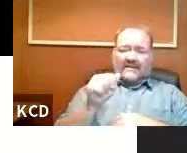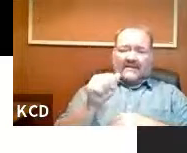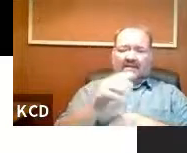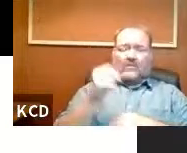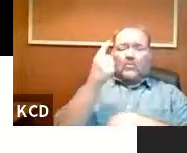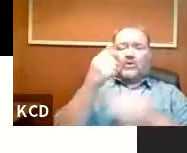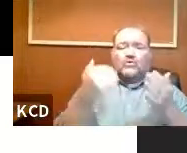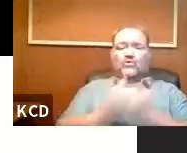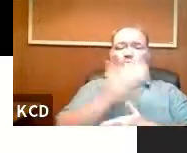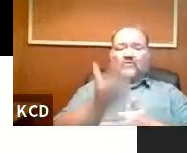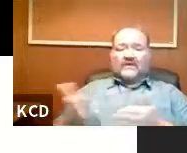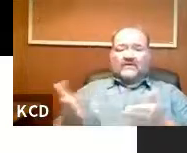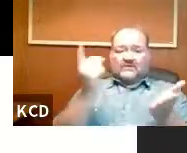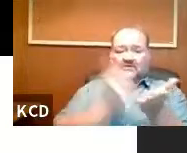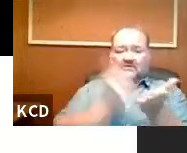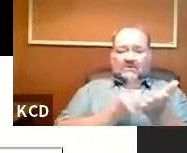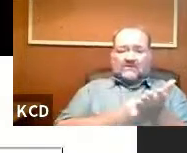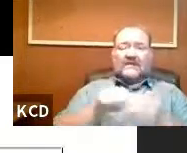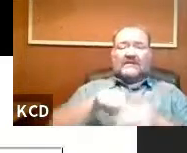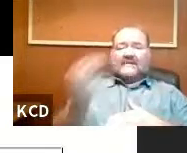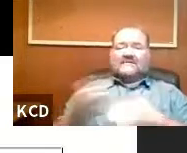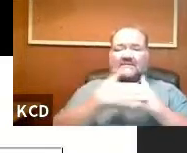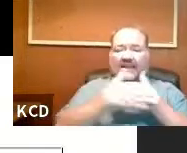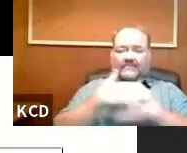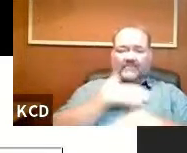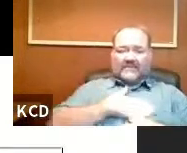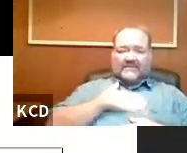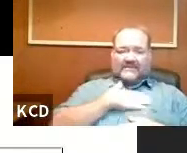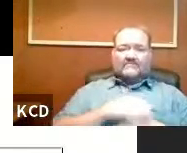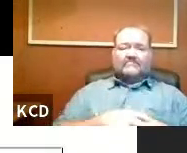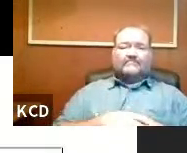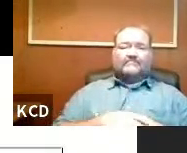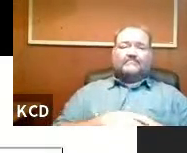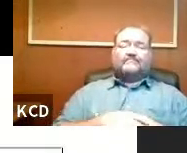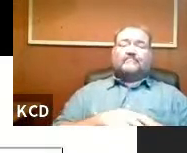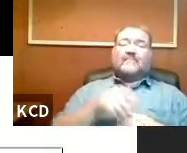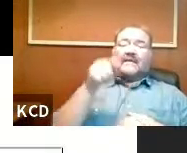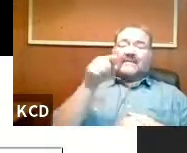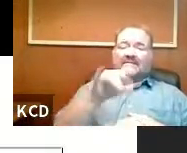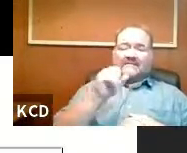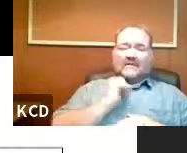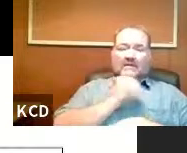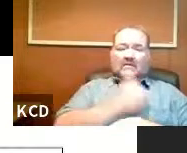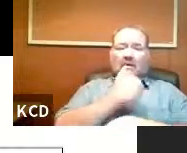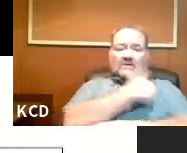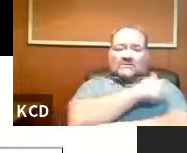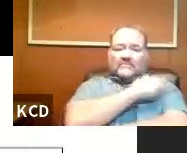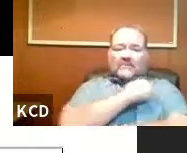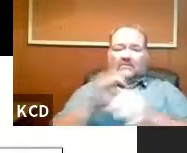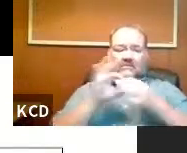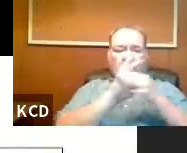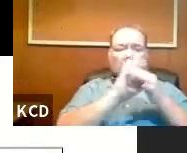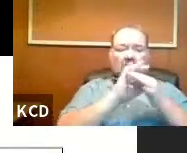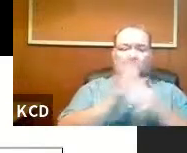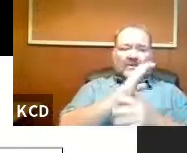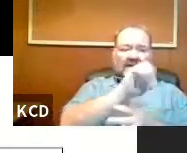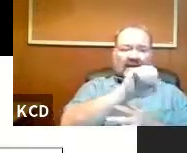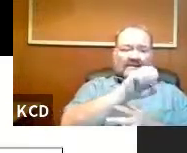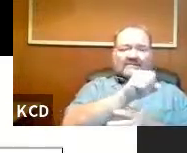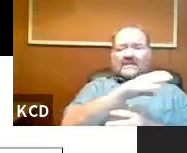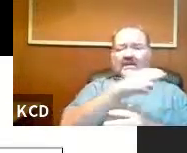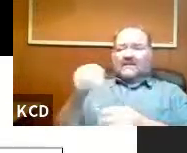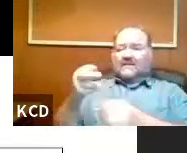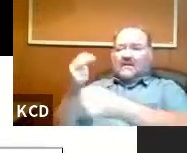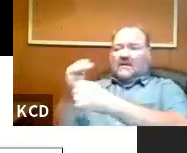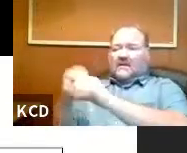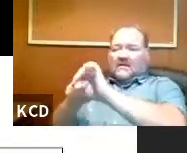new thing to discuss. So next slide, please. So this is our hospitalization correlation between cases and hospitalizations.